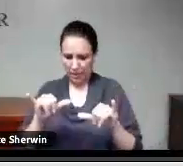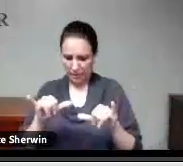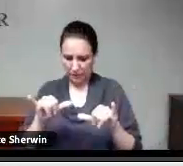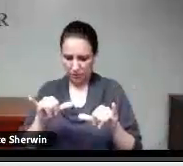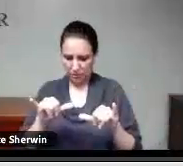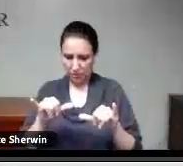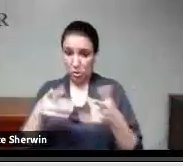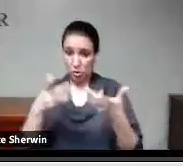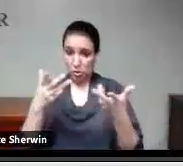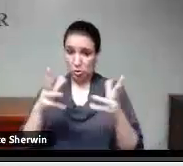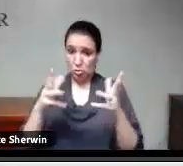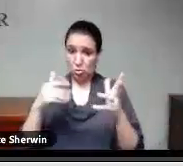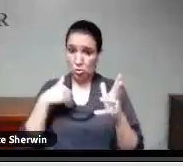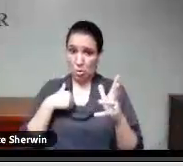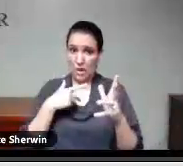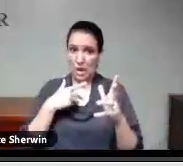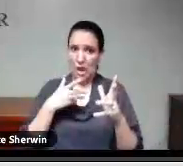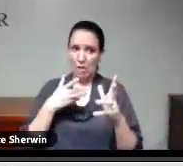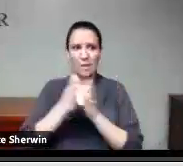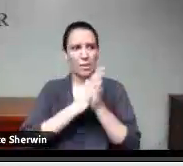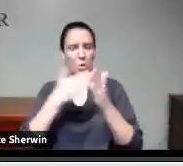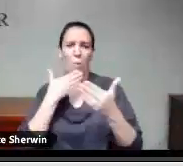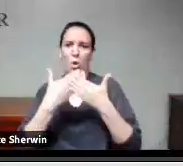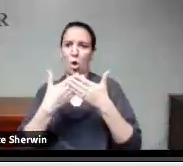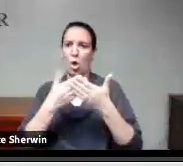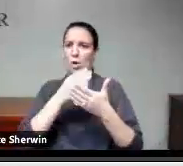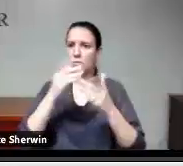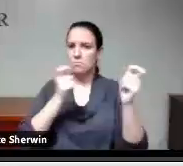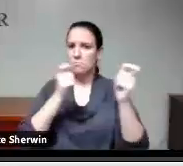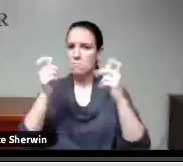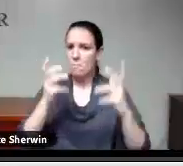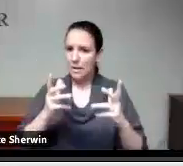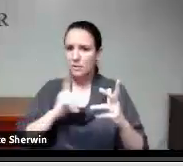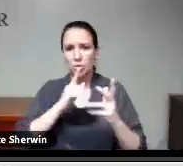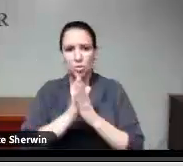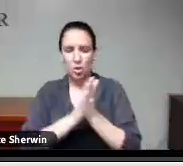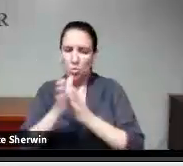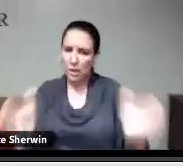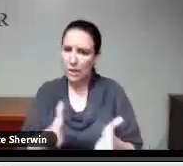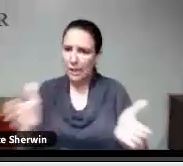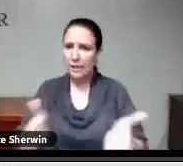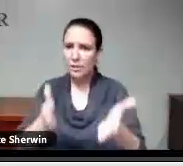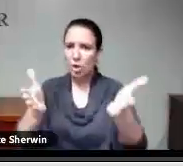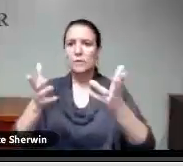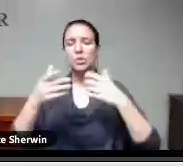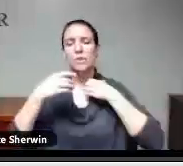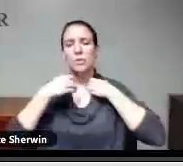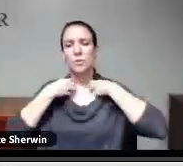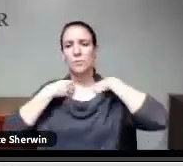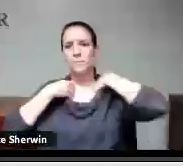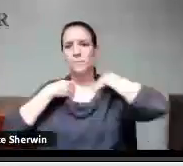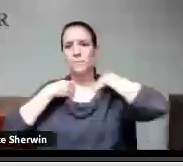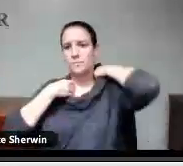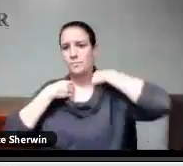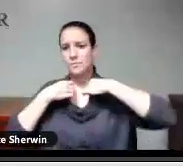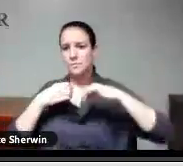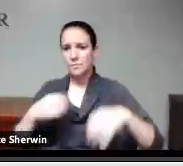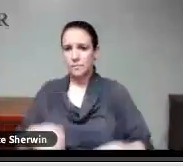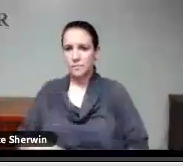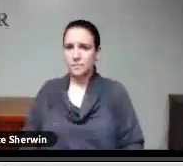you have robust managerial or coaching programs that take into consideration building capacity